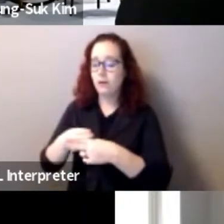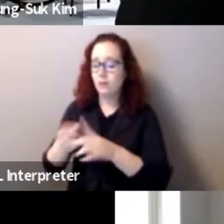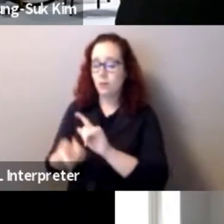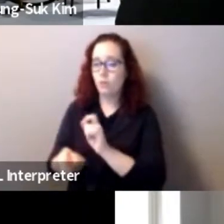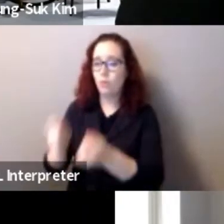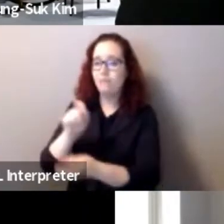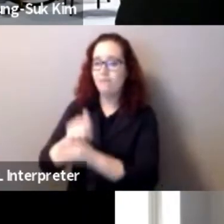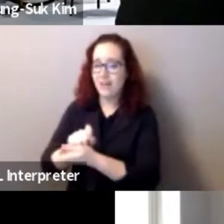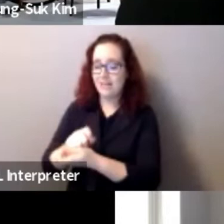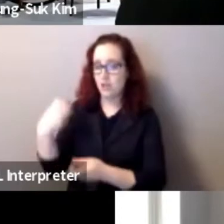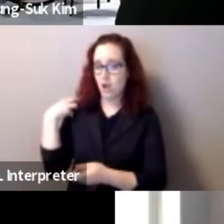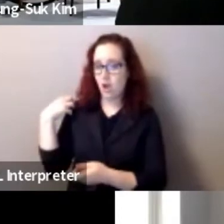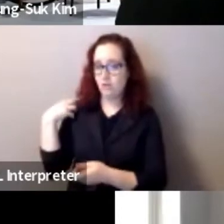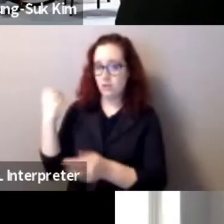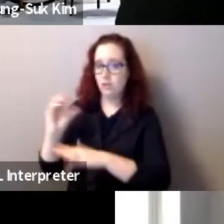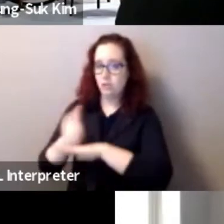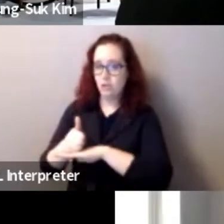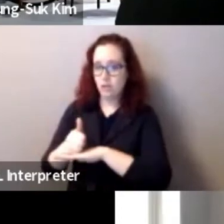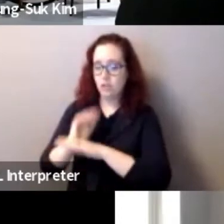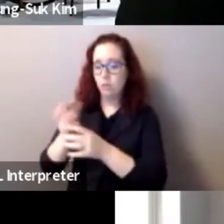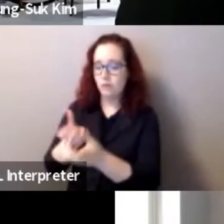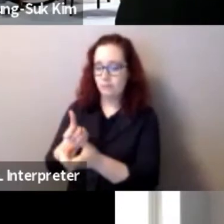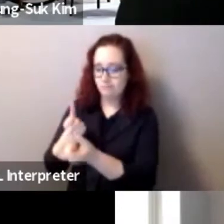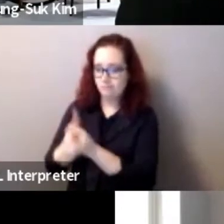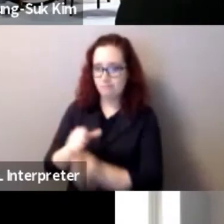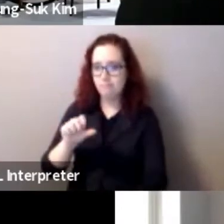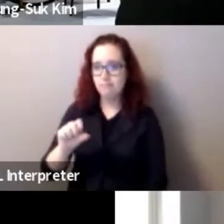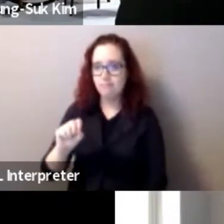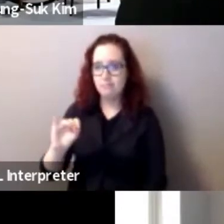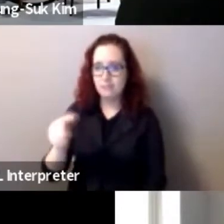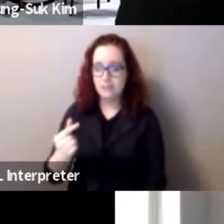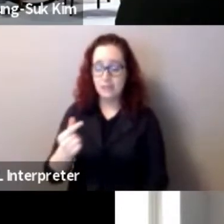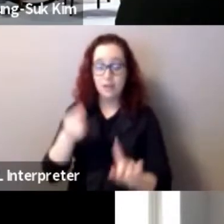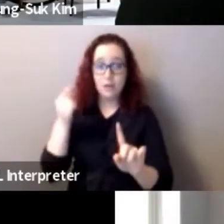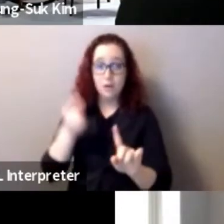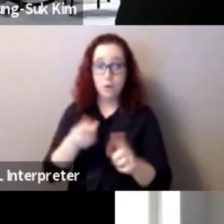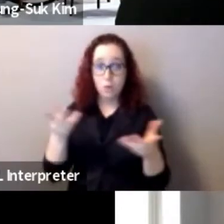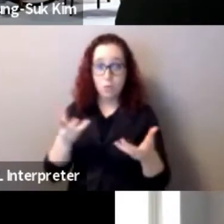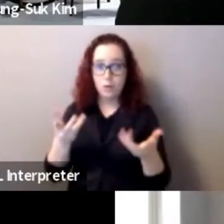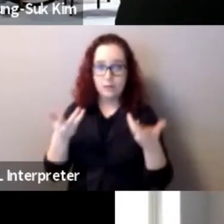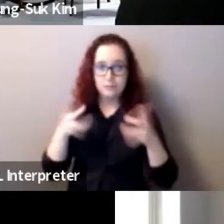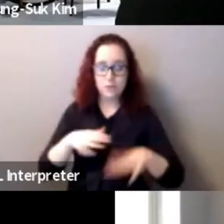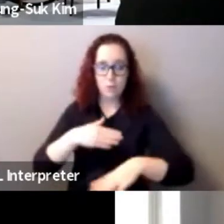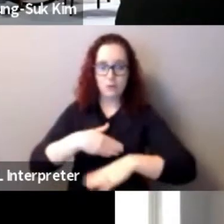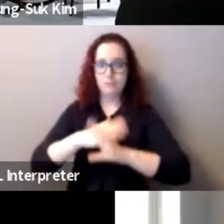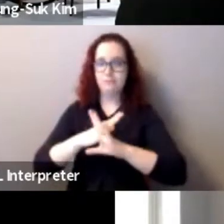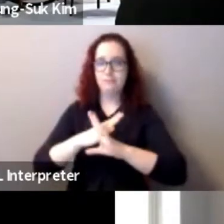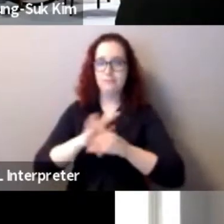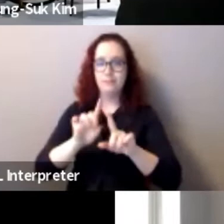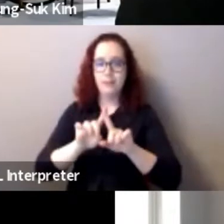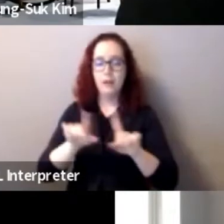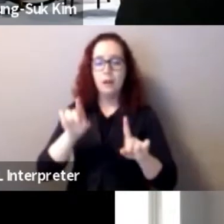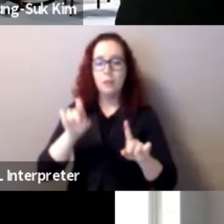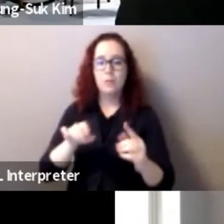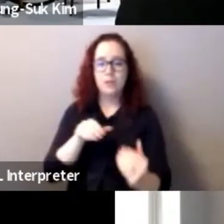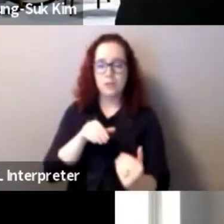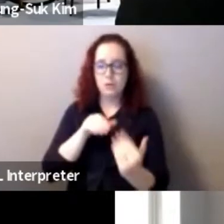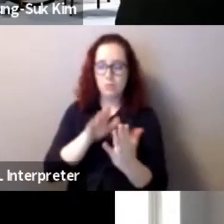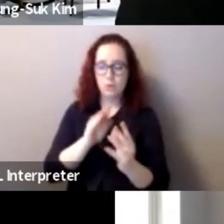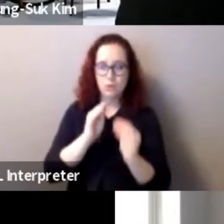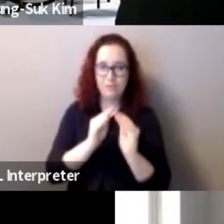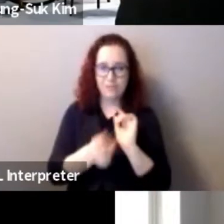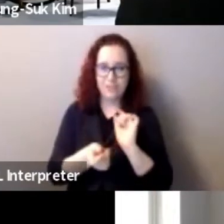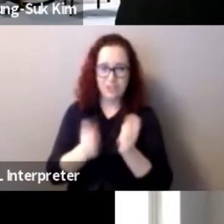officer structure that's going to be supportive to your SIG. The goal really is to make it, we don't want this to be a barrier, but we do need to approach this revision process